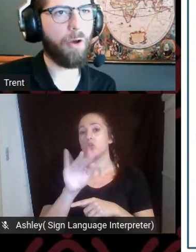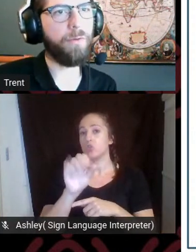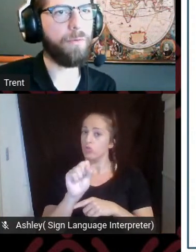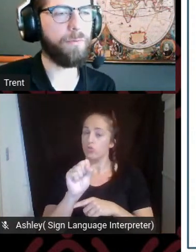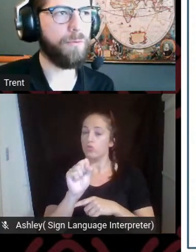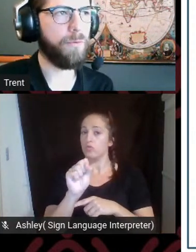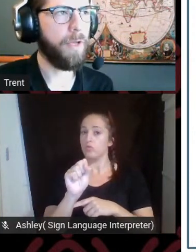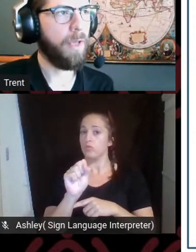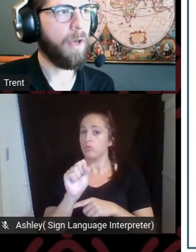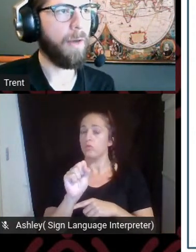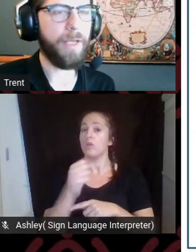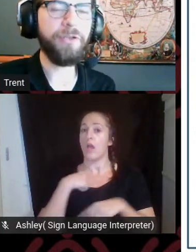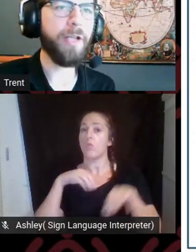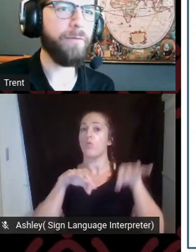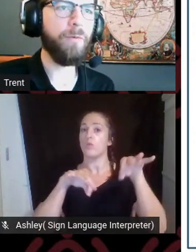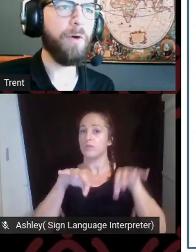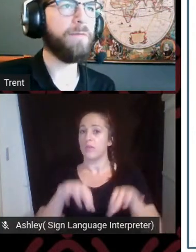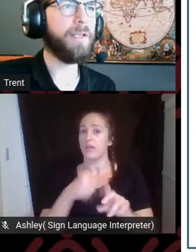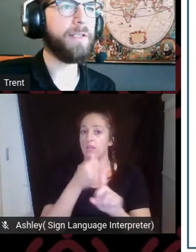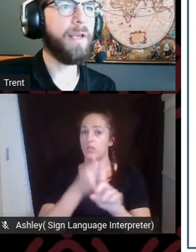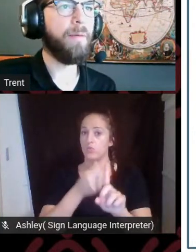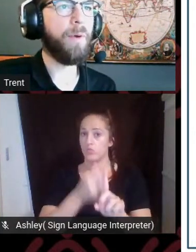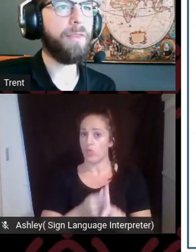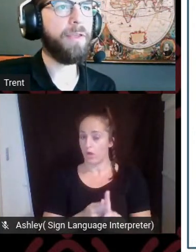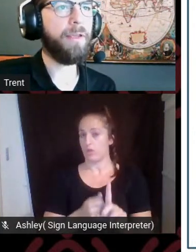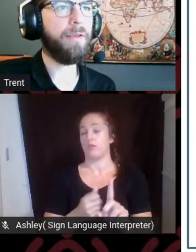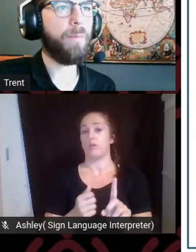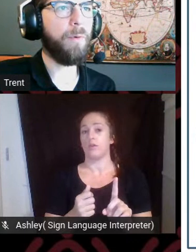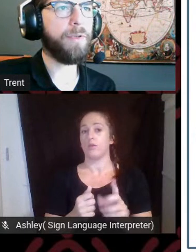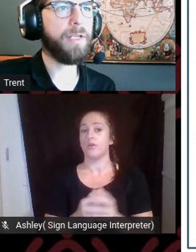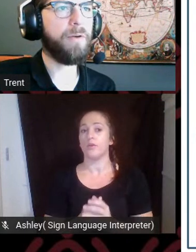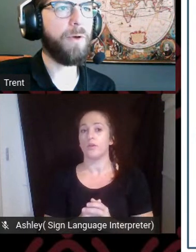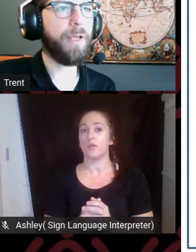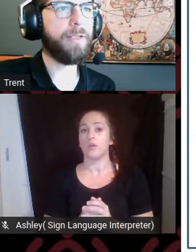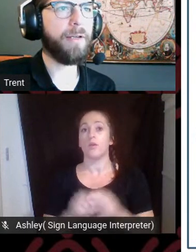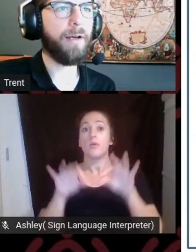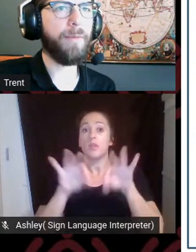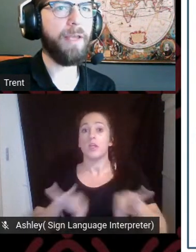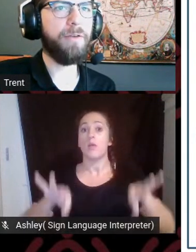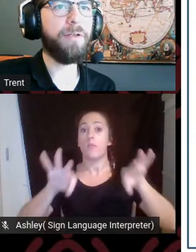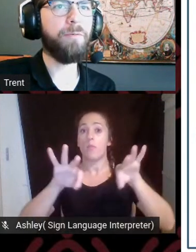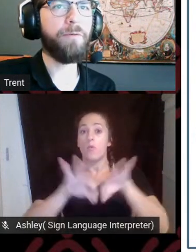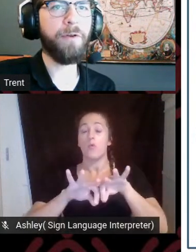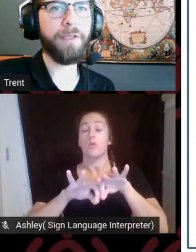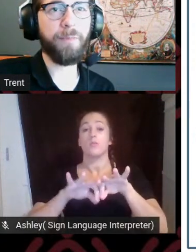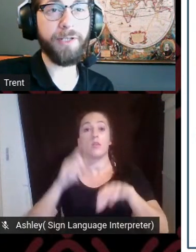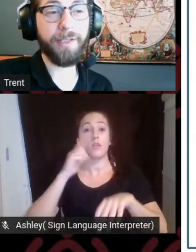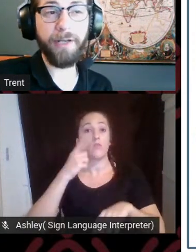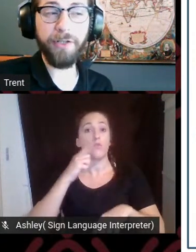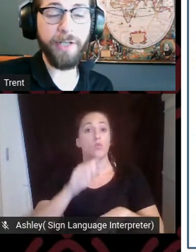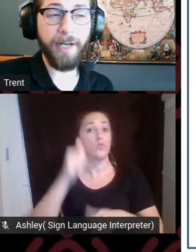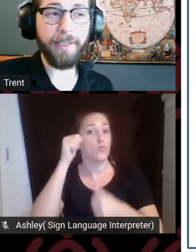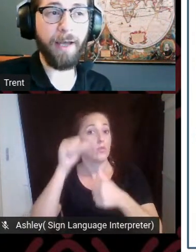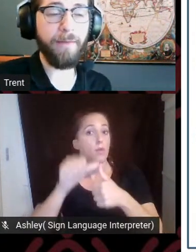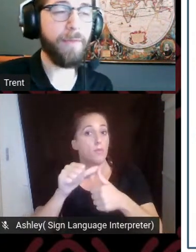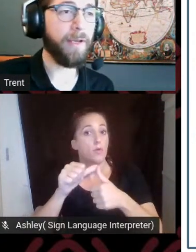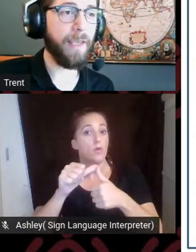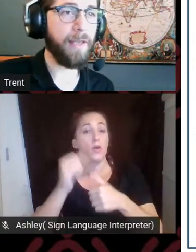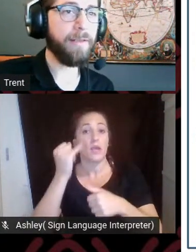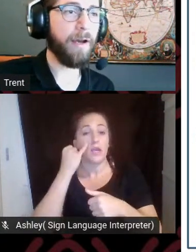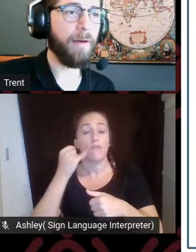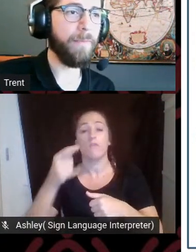kind of walk you through each and every one of these. But the important takeaways, and you can refer to this presentation at any